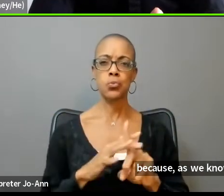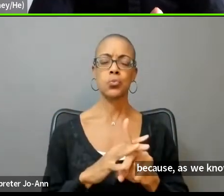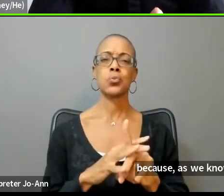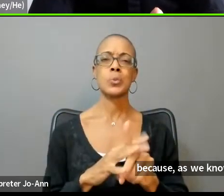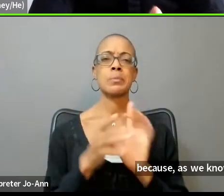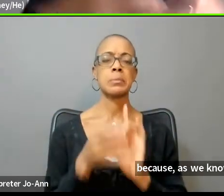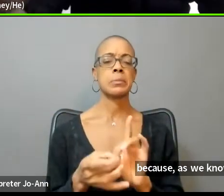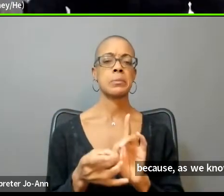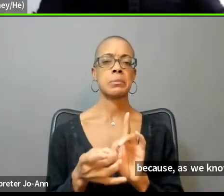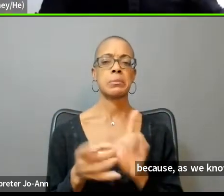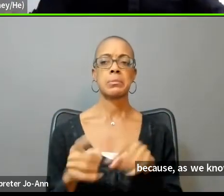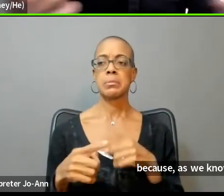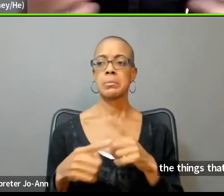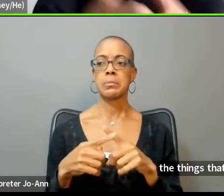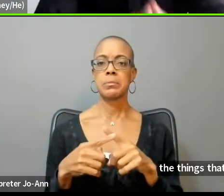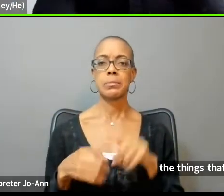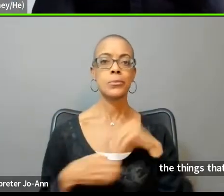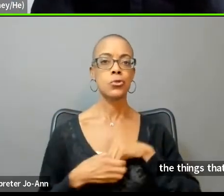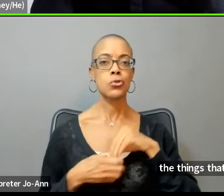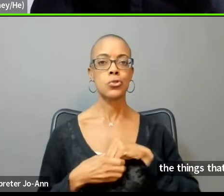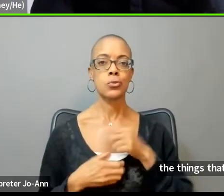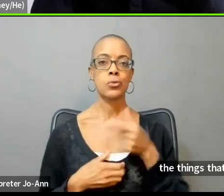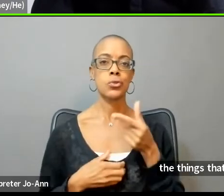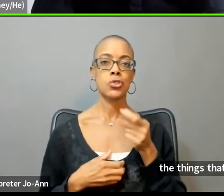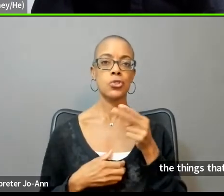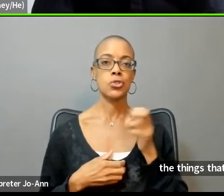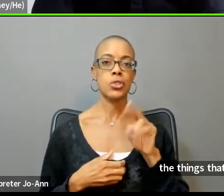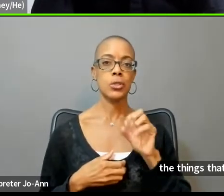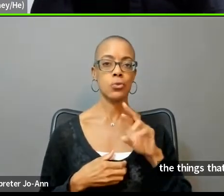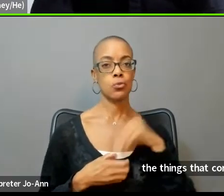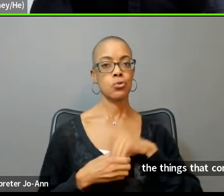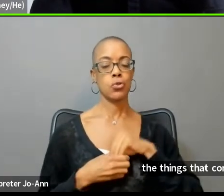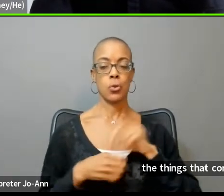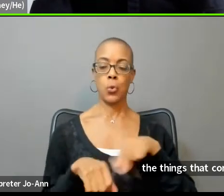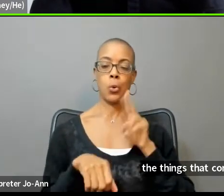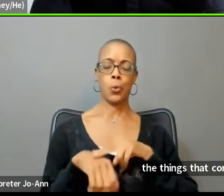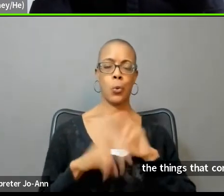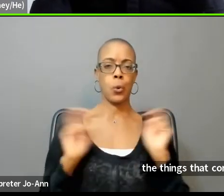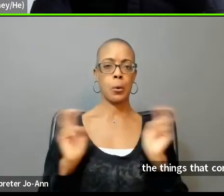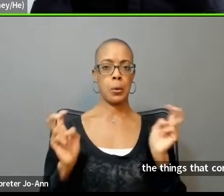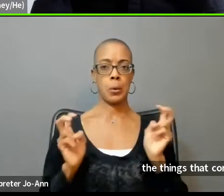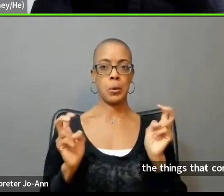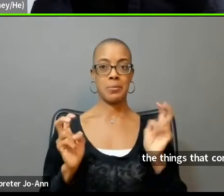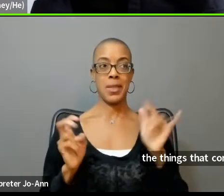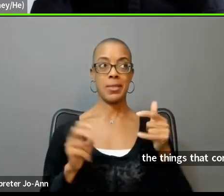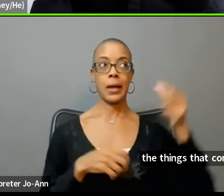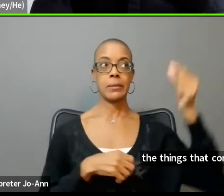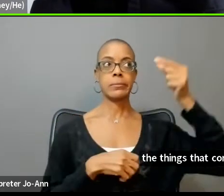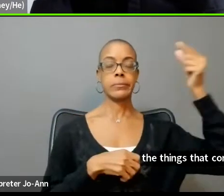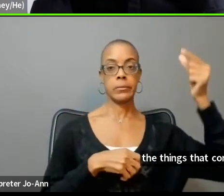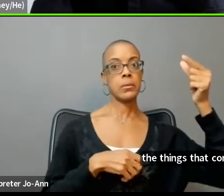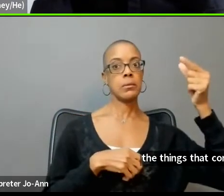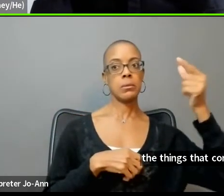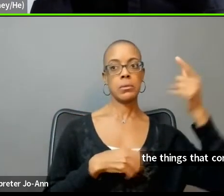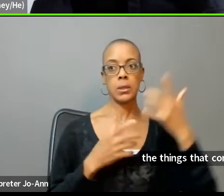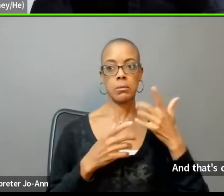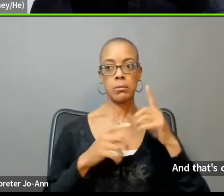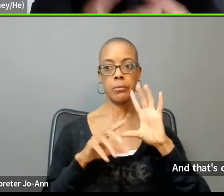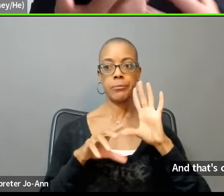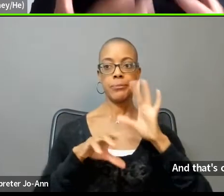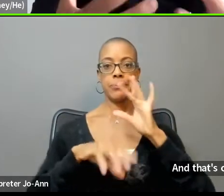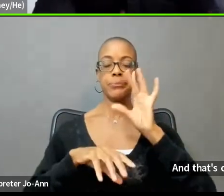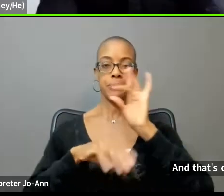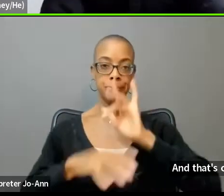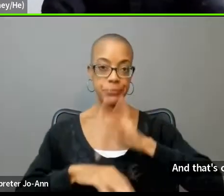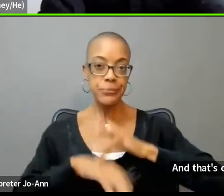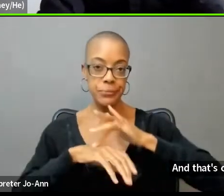around gender norms. And that's one of the things that fascism thrives on. And